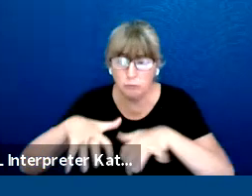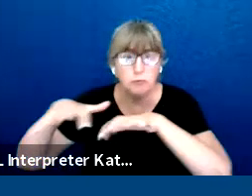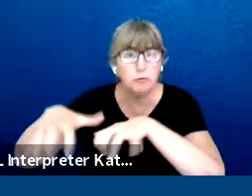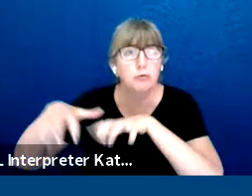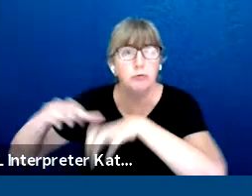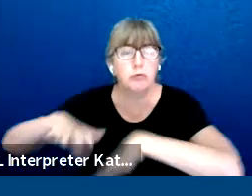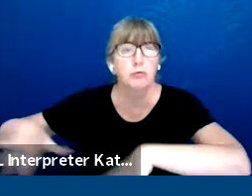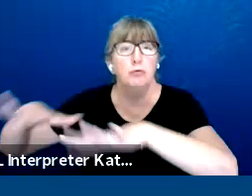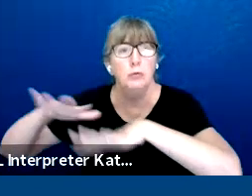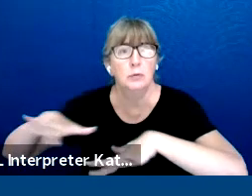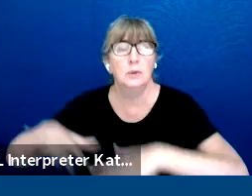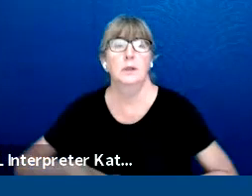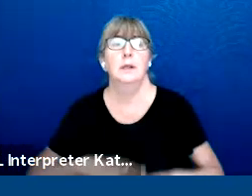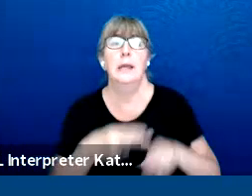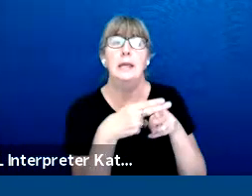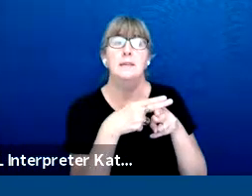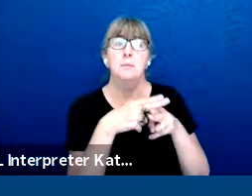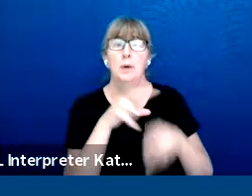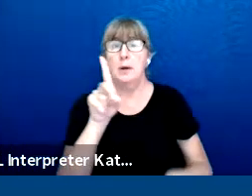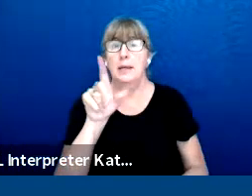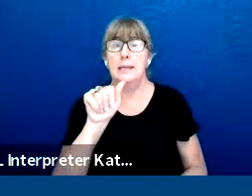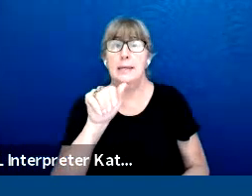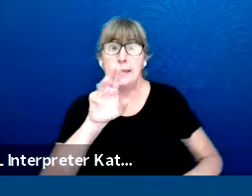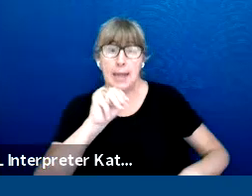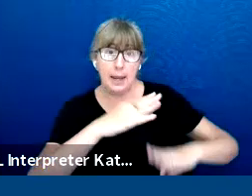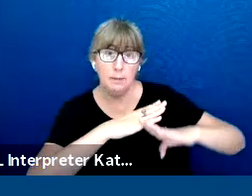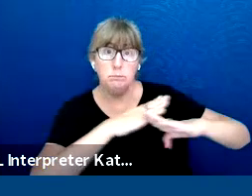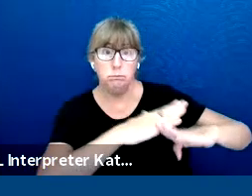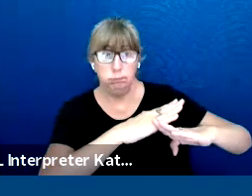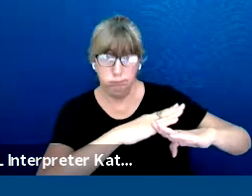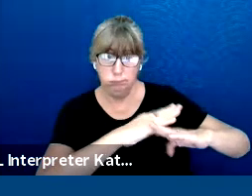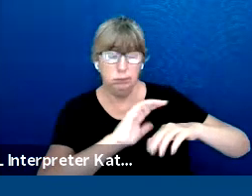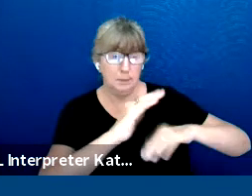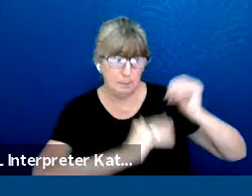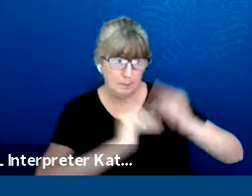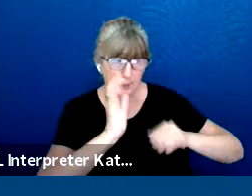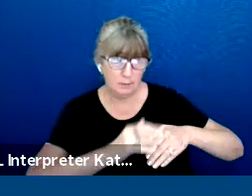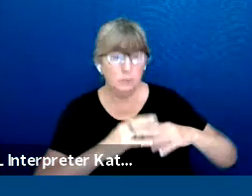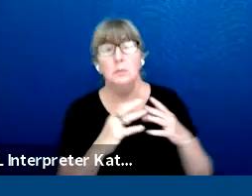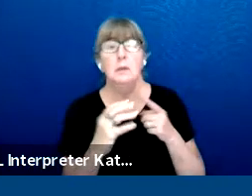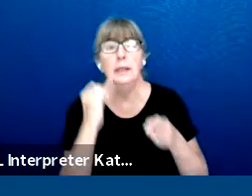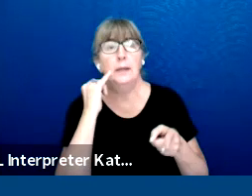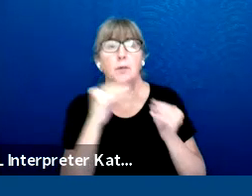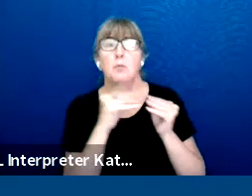dams, temporary dams that they can put in areas where they find that there might be more of a debris flow.